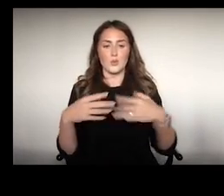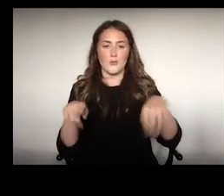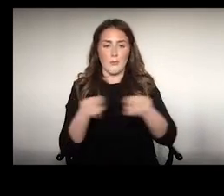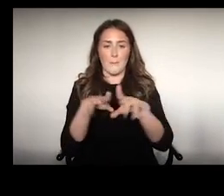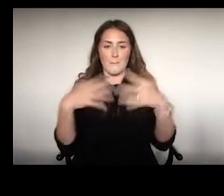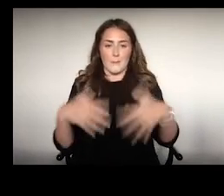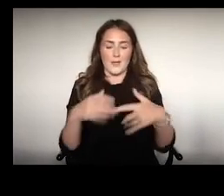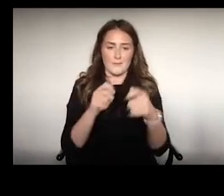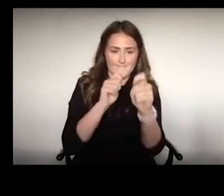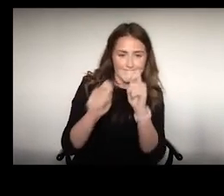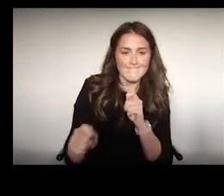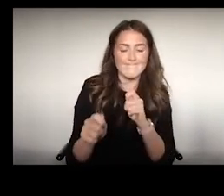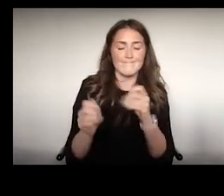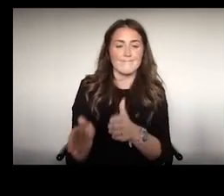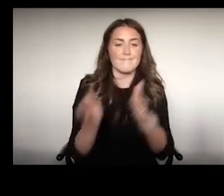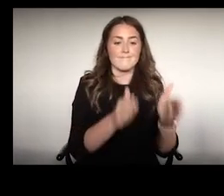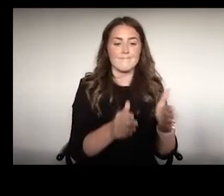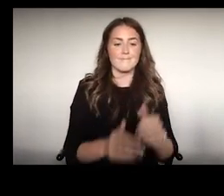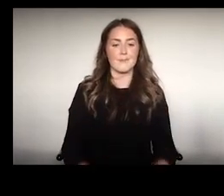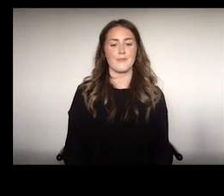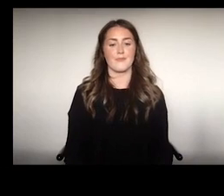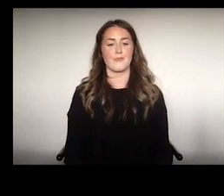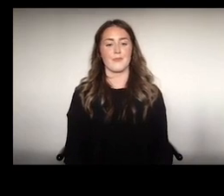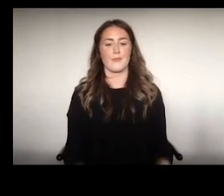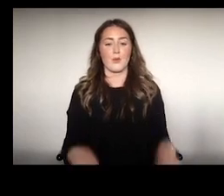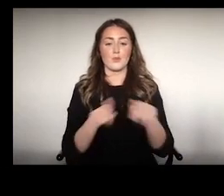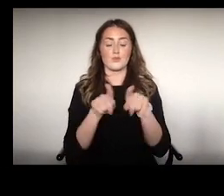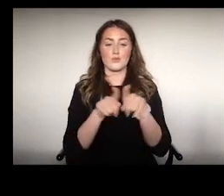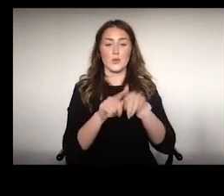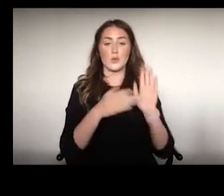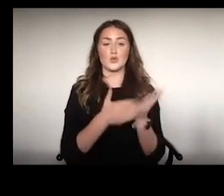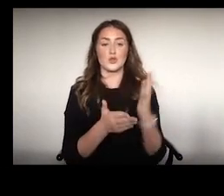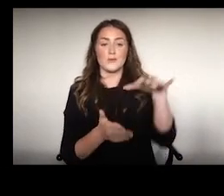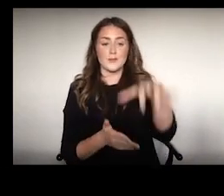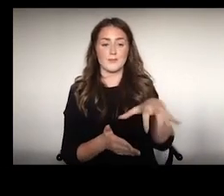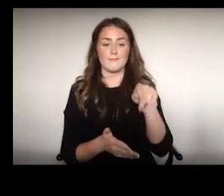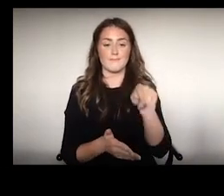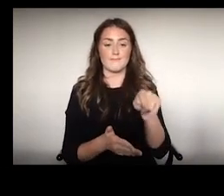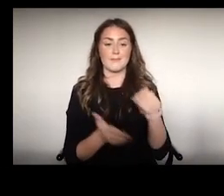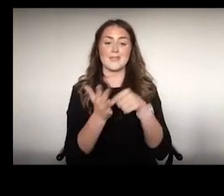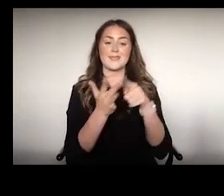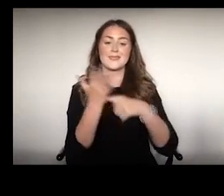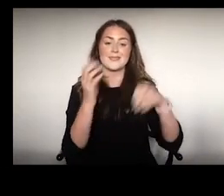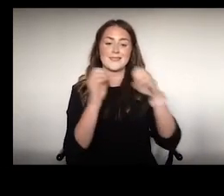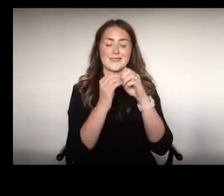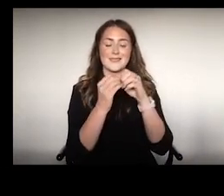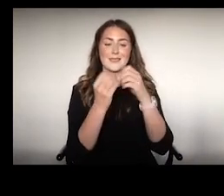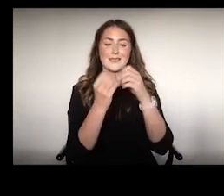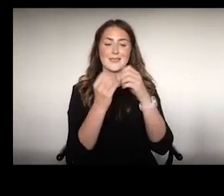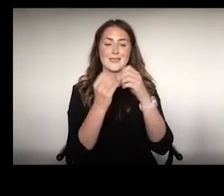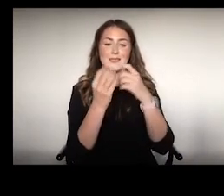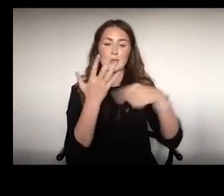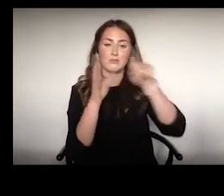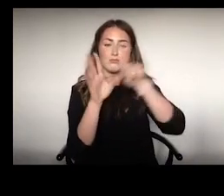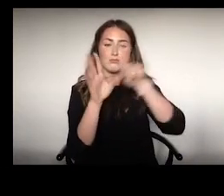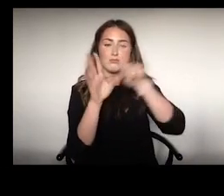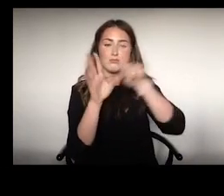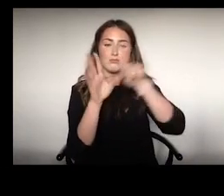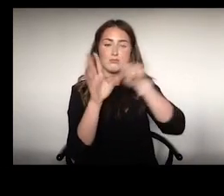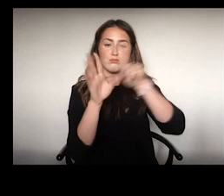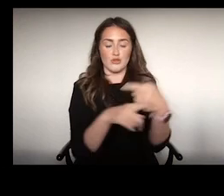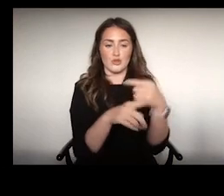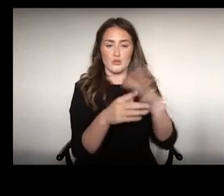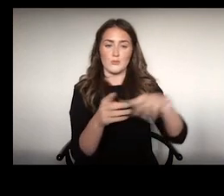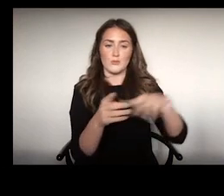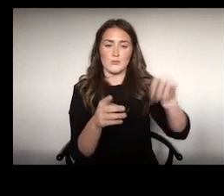and have reduced impacts on Orsett Showground. And we have removed the rest and service area, maintenance depot